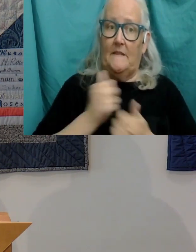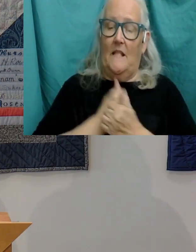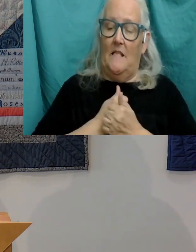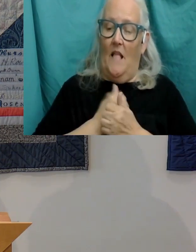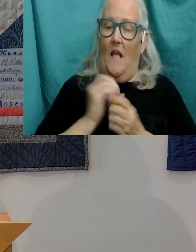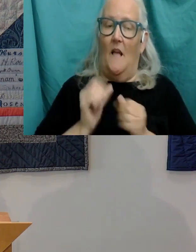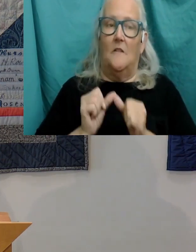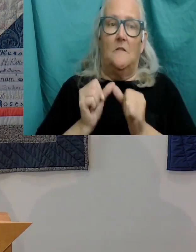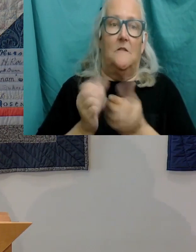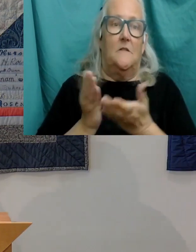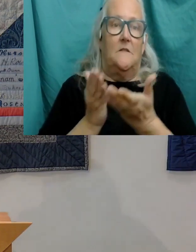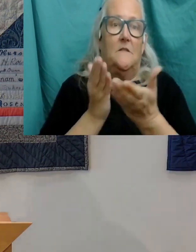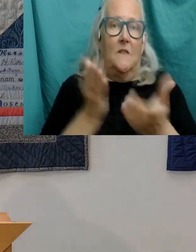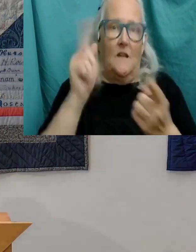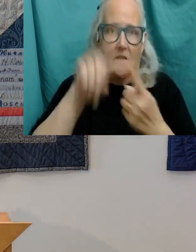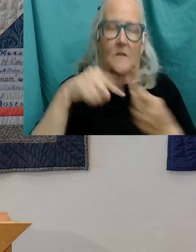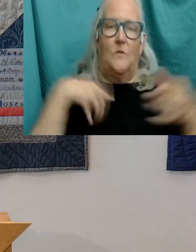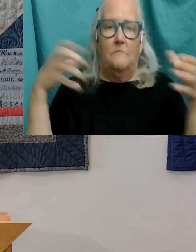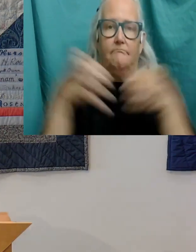until we meet again.